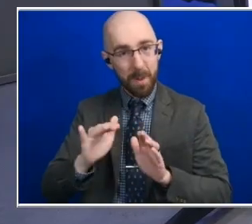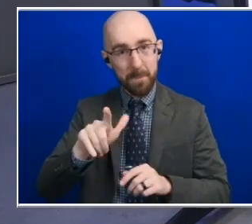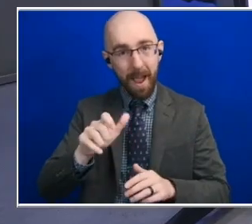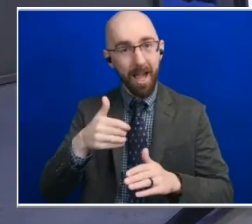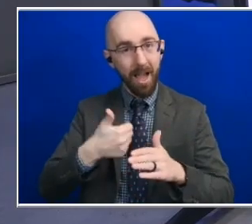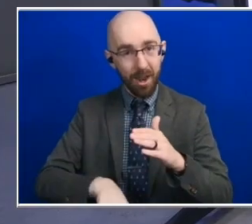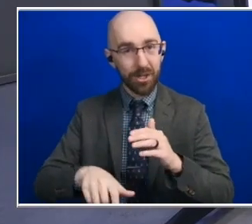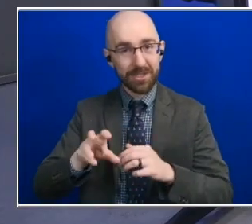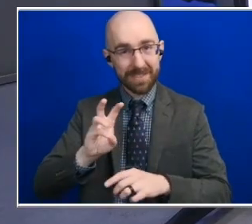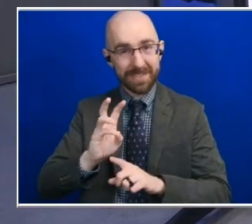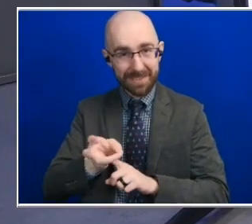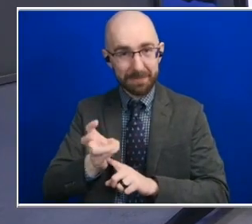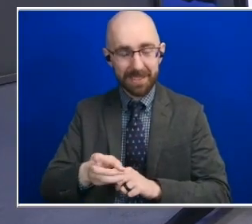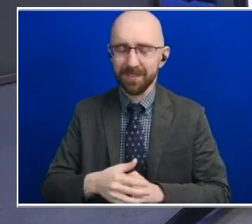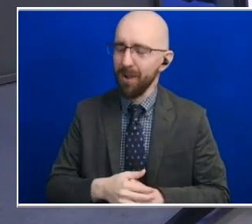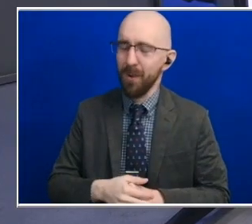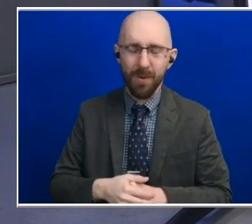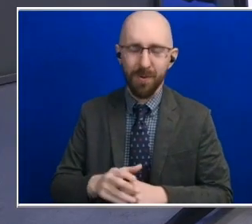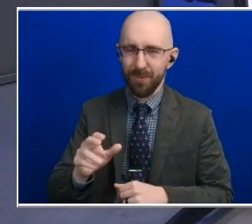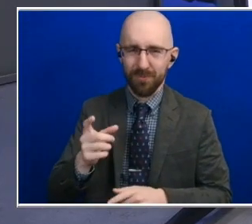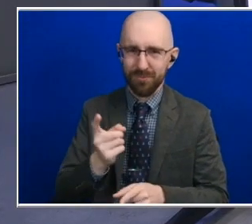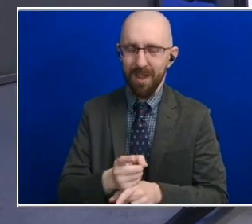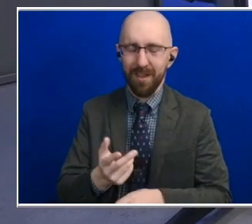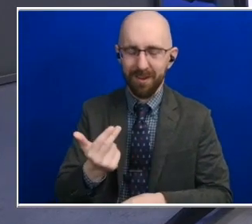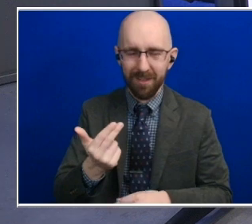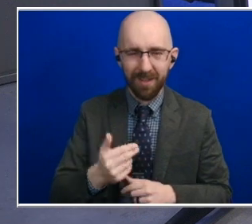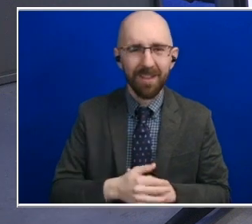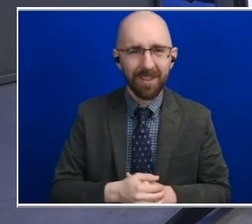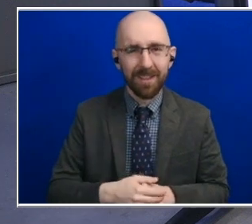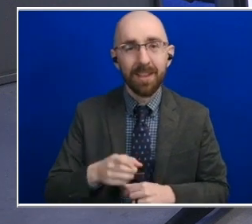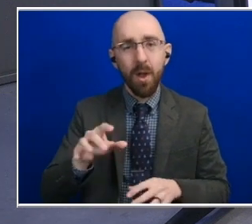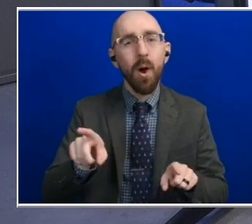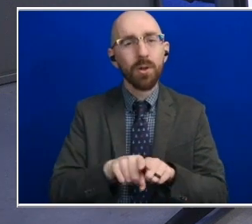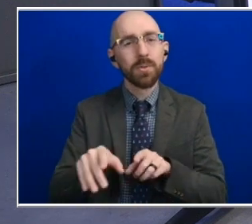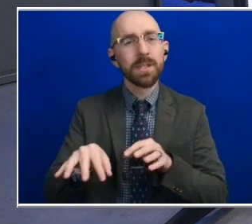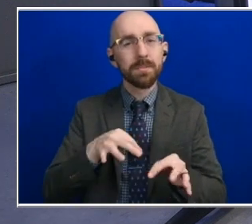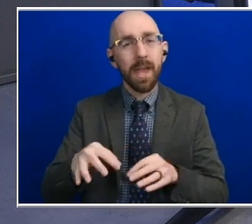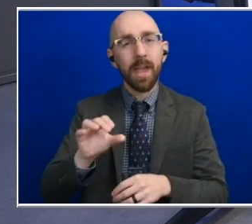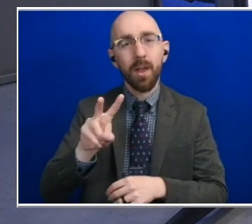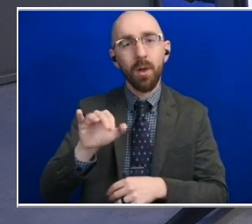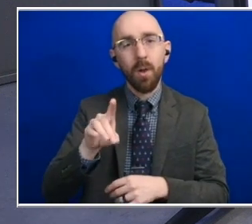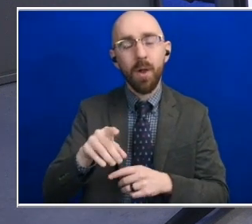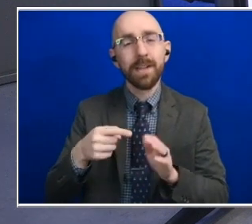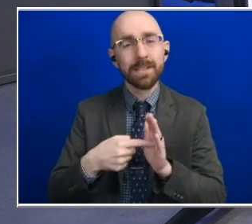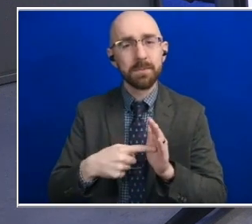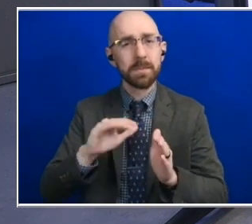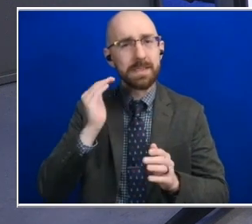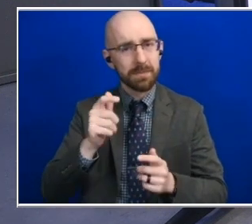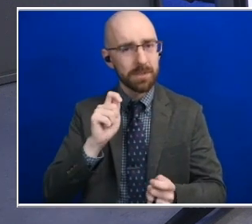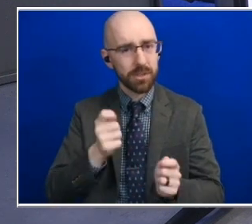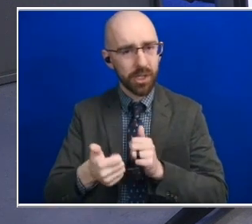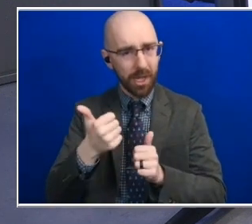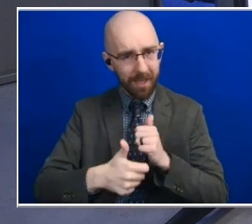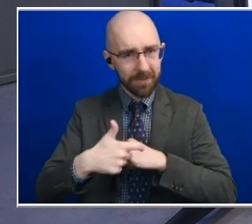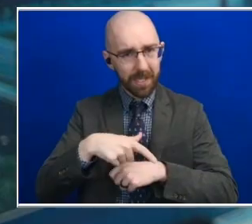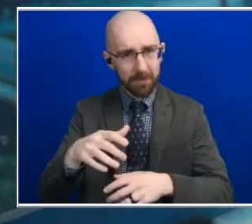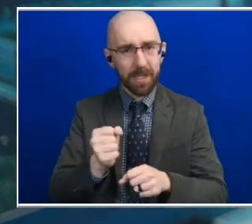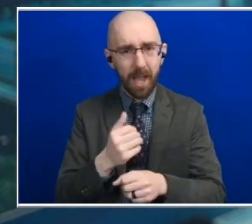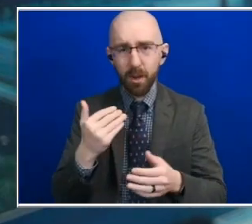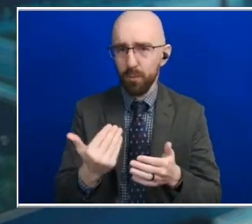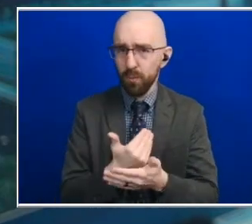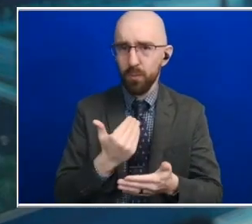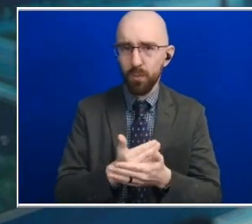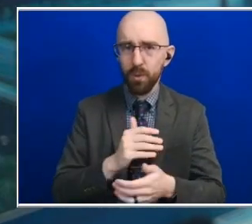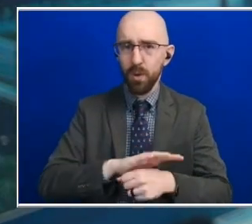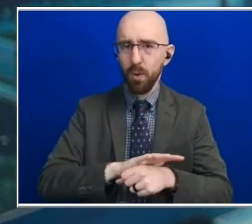when no. Joshua also explained that his long COVID symptoms seemed to change every time he got a new active COVID infection.